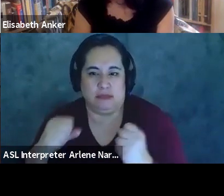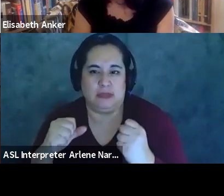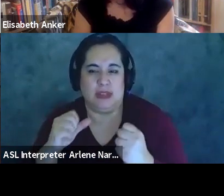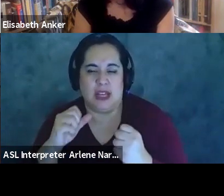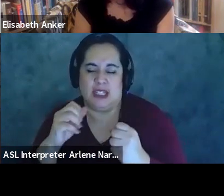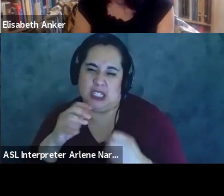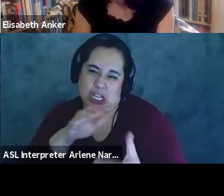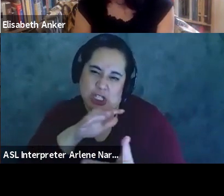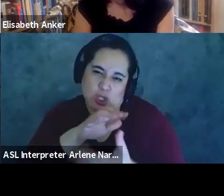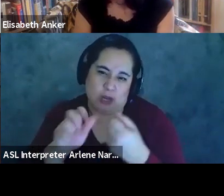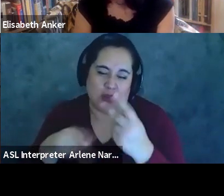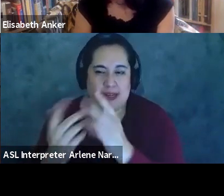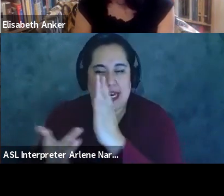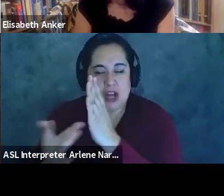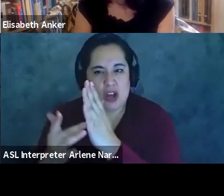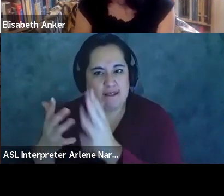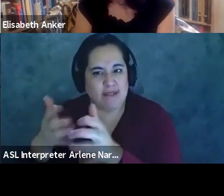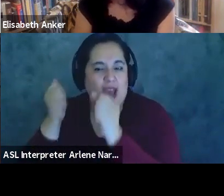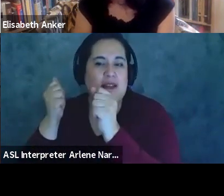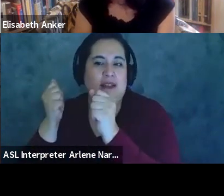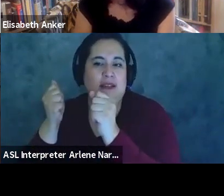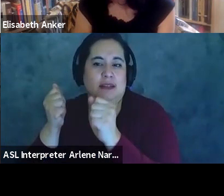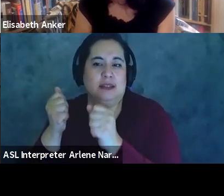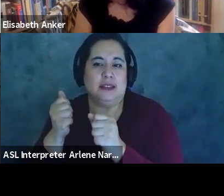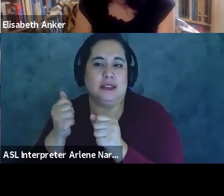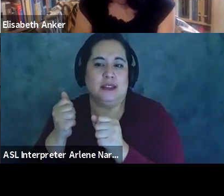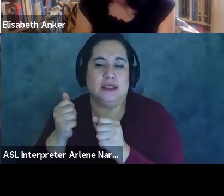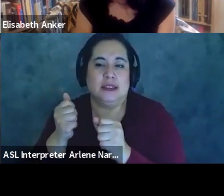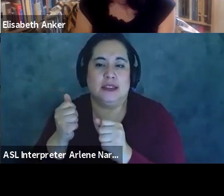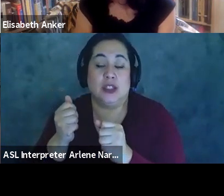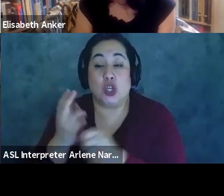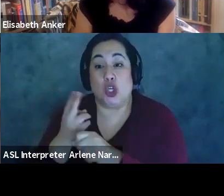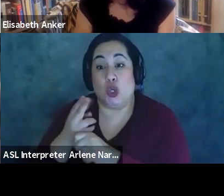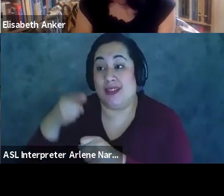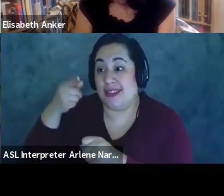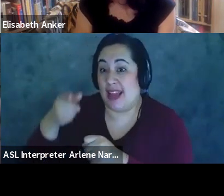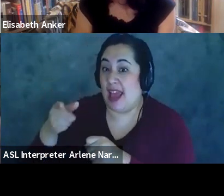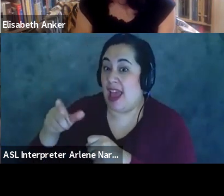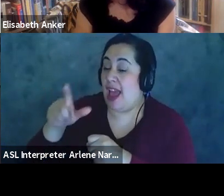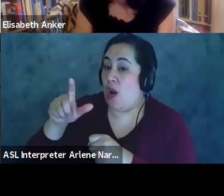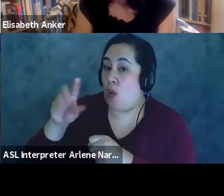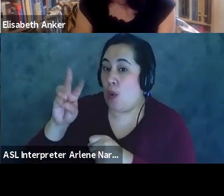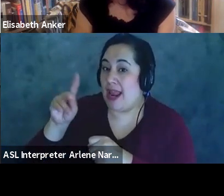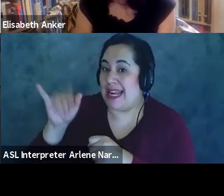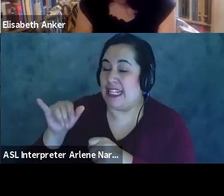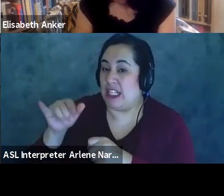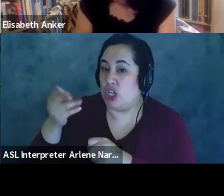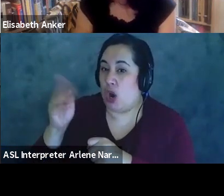technologies are fast, to use Wendy's term, hollowing this same liberal democracy